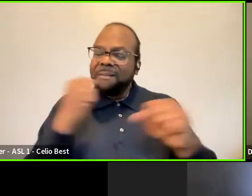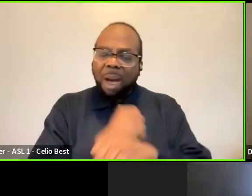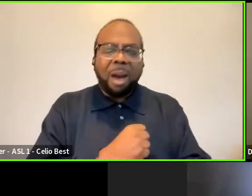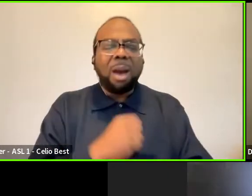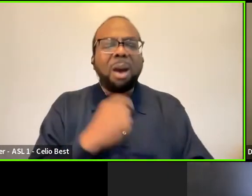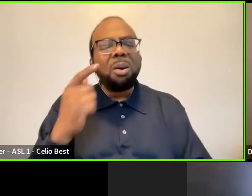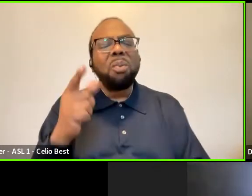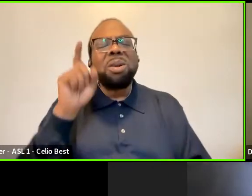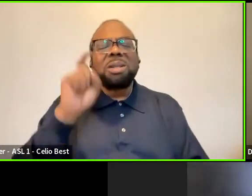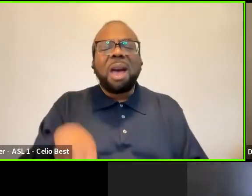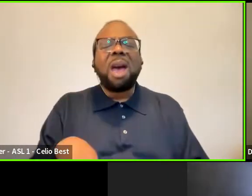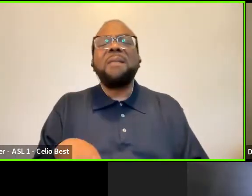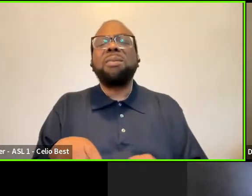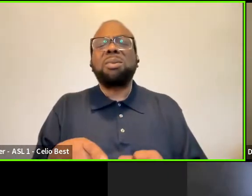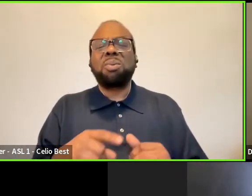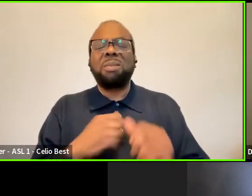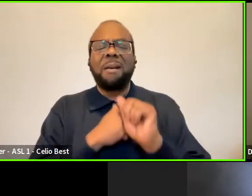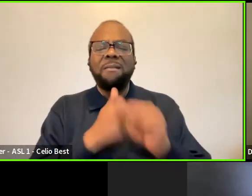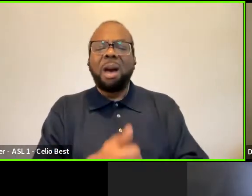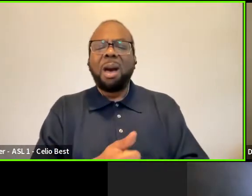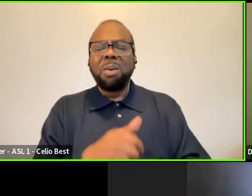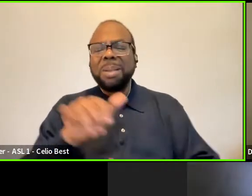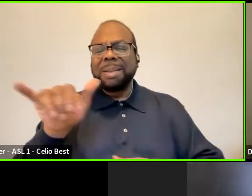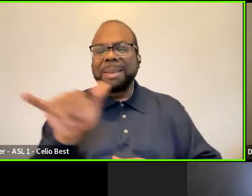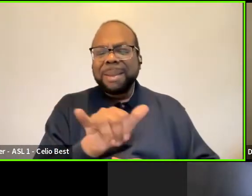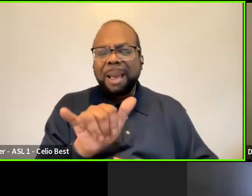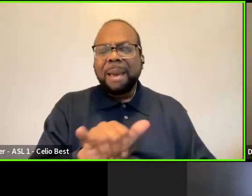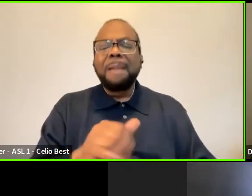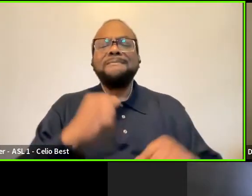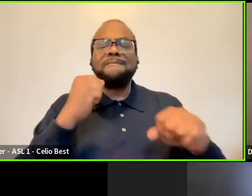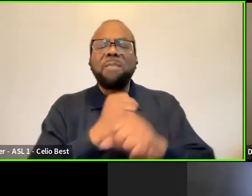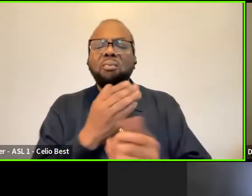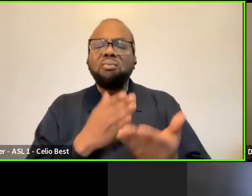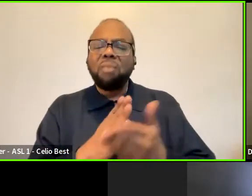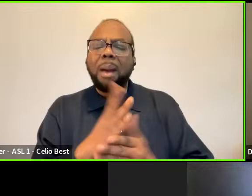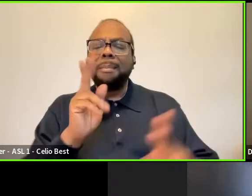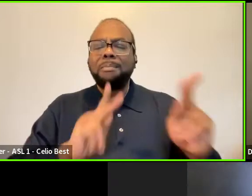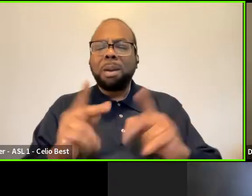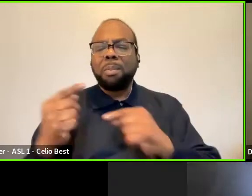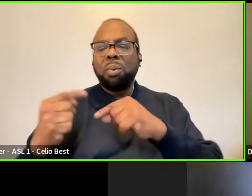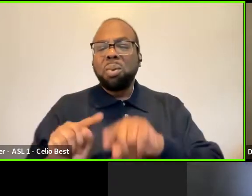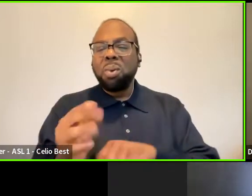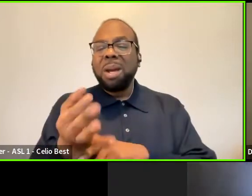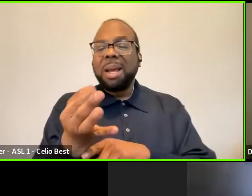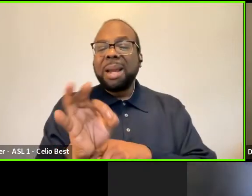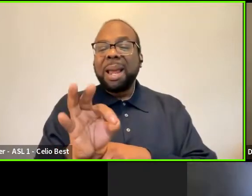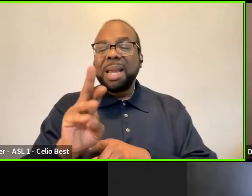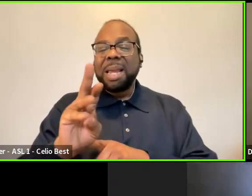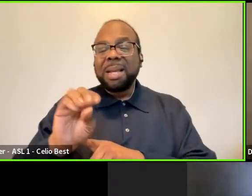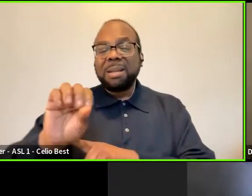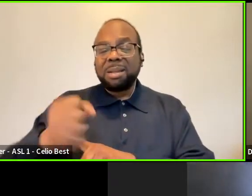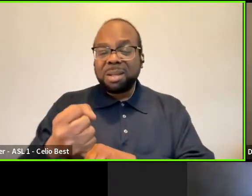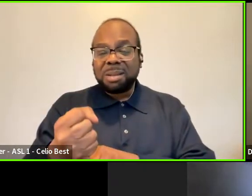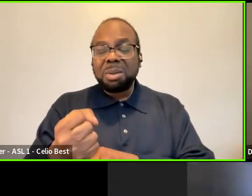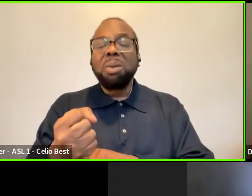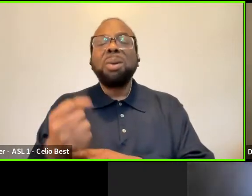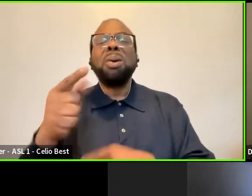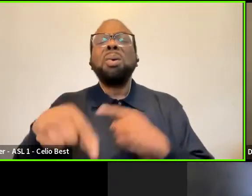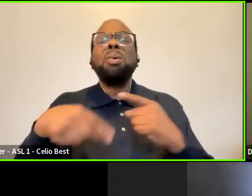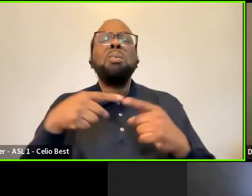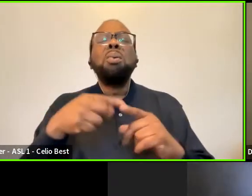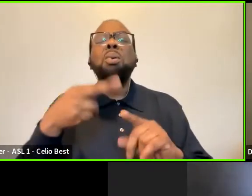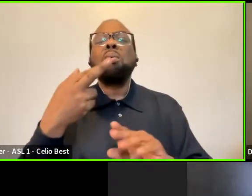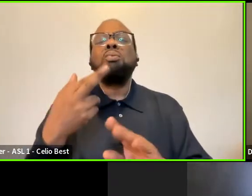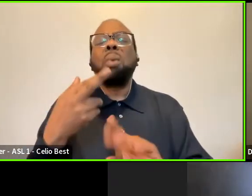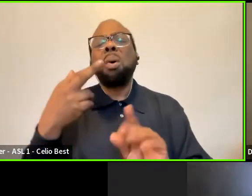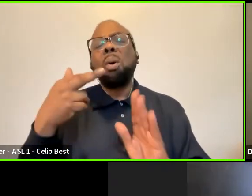we have to act accordingly, just as we fought for the rights of people during the 60s when these zoning rules were put in place.